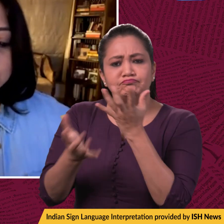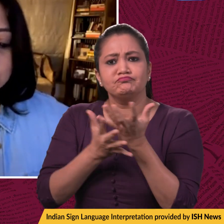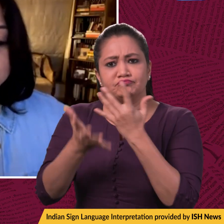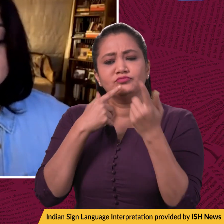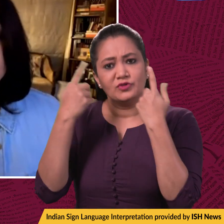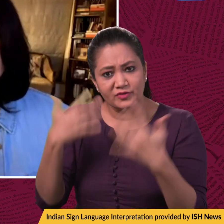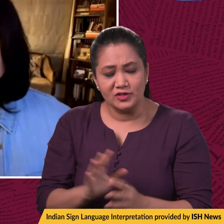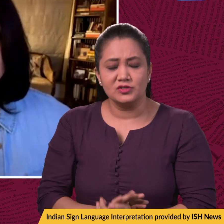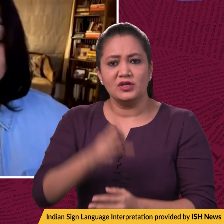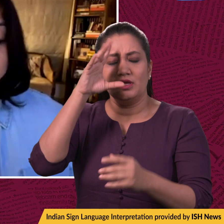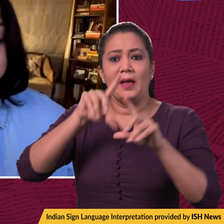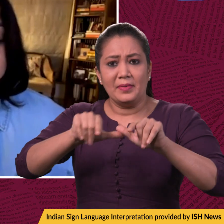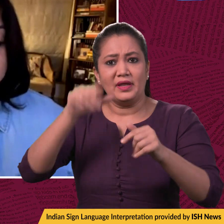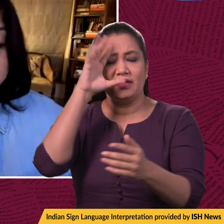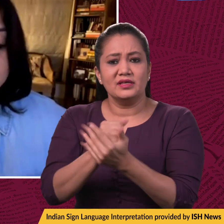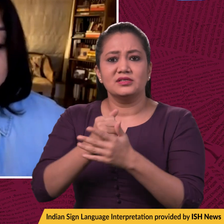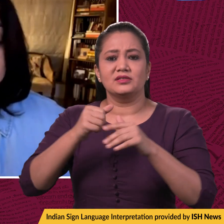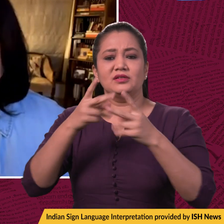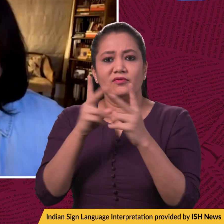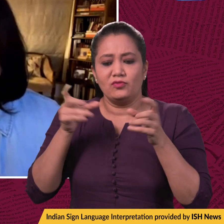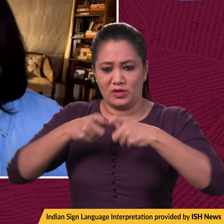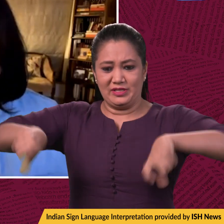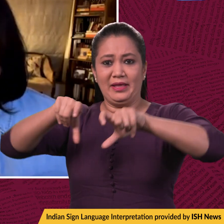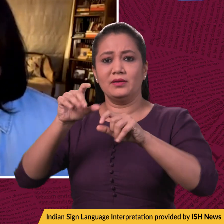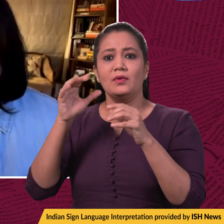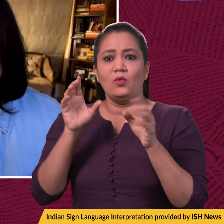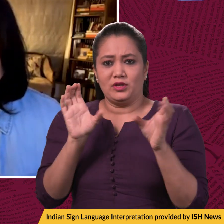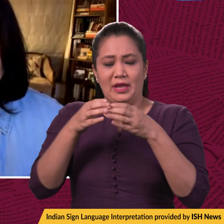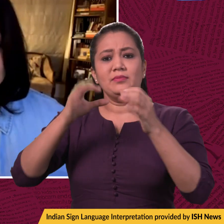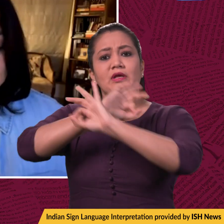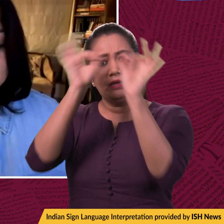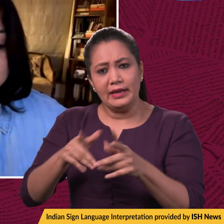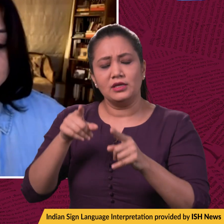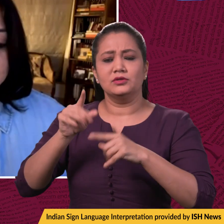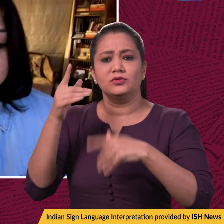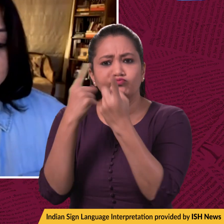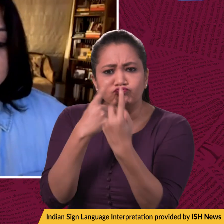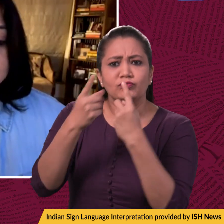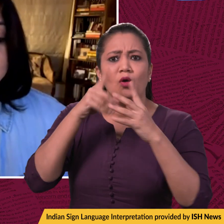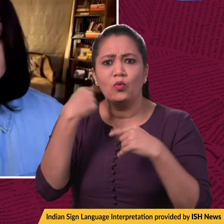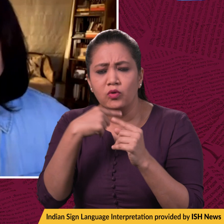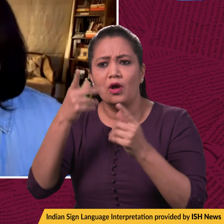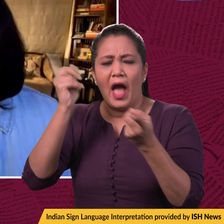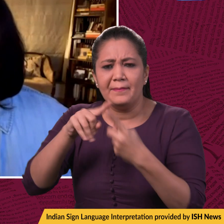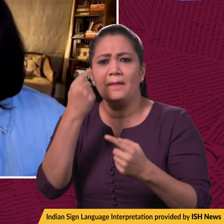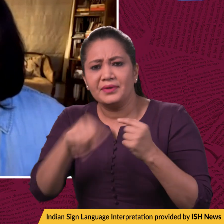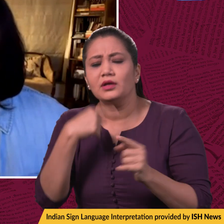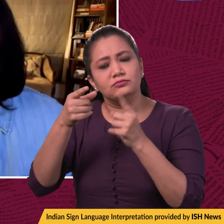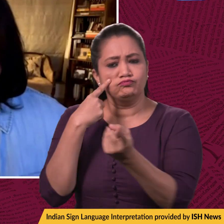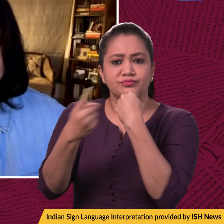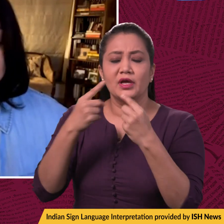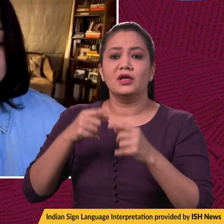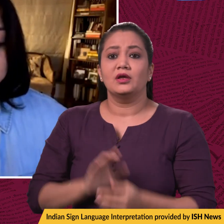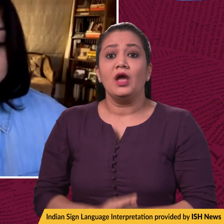meeting, it was also decided that a special investigating team will be constituted to investigate that incident, and they will complete their